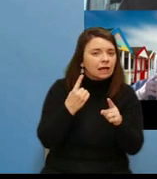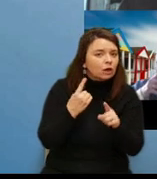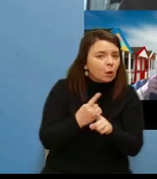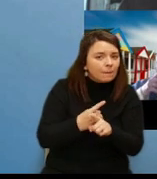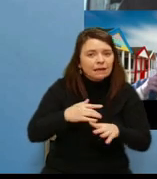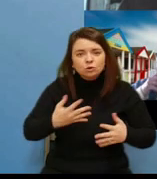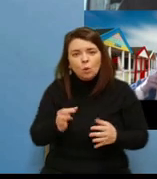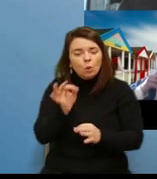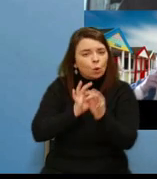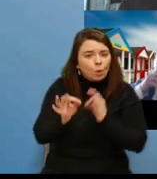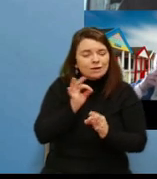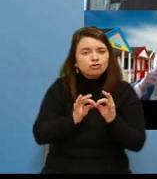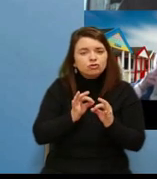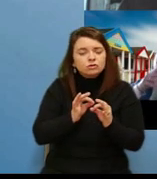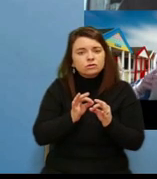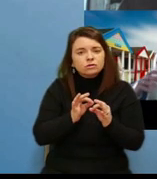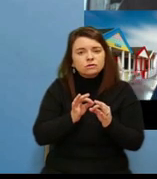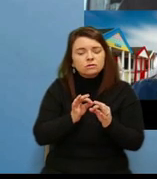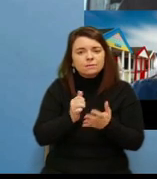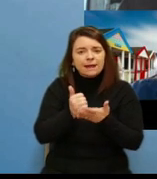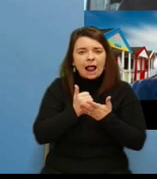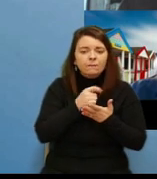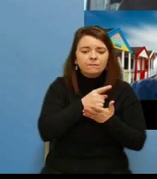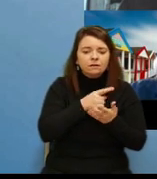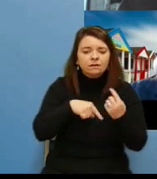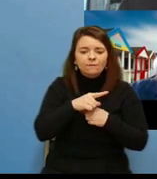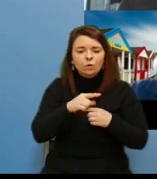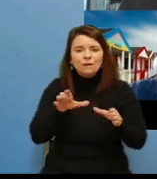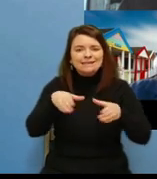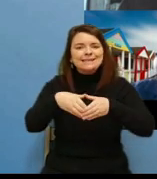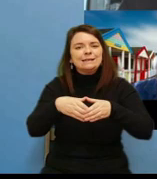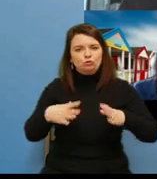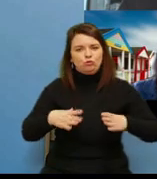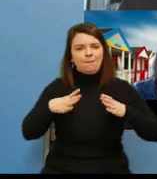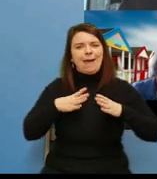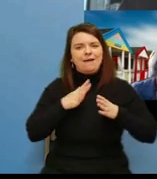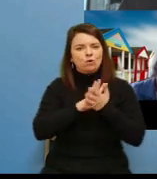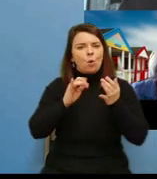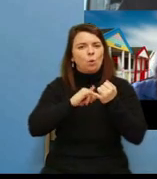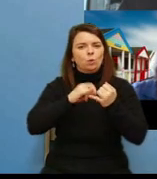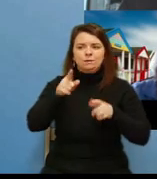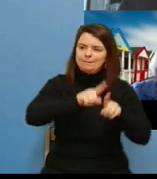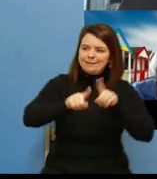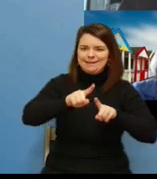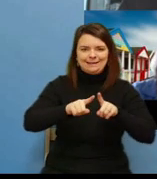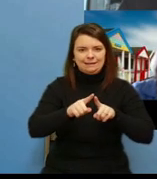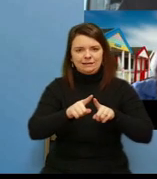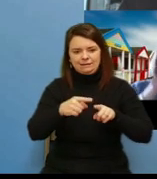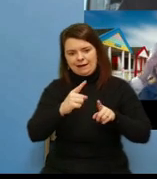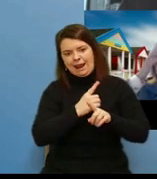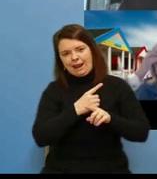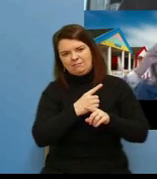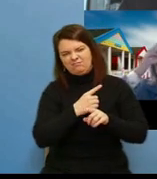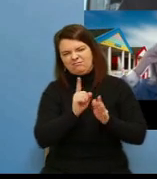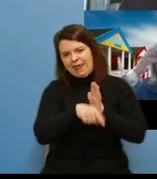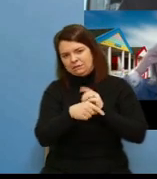appreciate that. So any comments or questions which would be helpful to the team as they sort of prepare for the HOSC